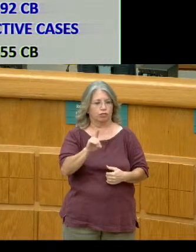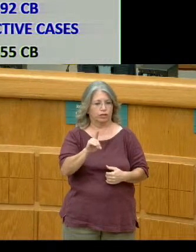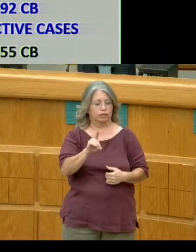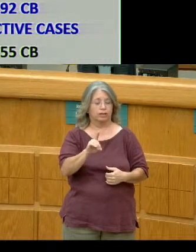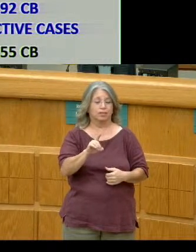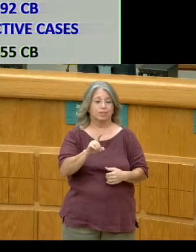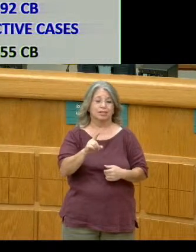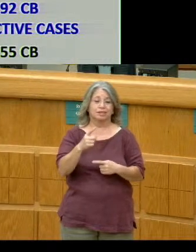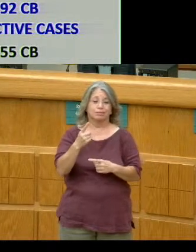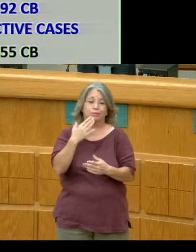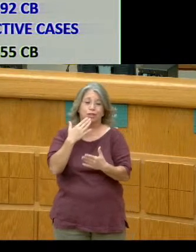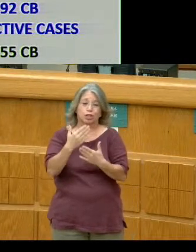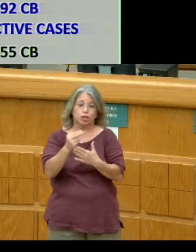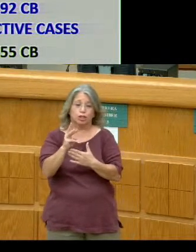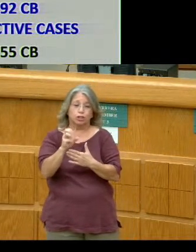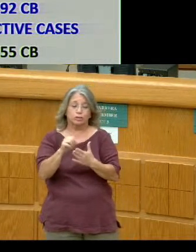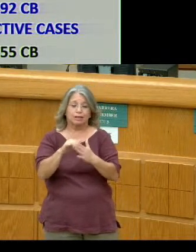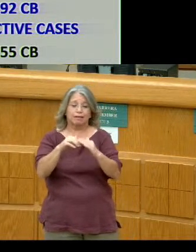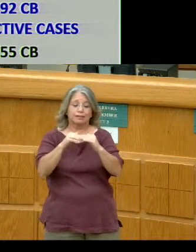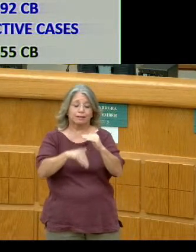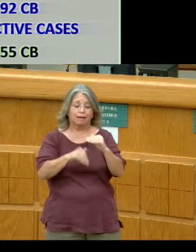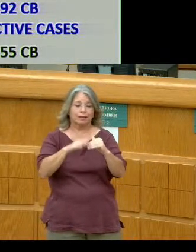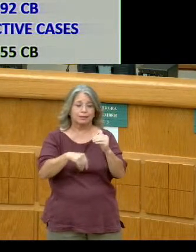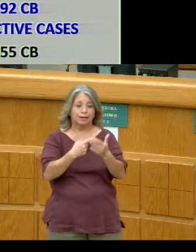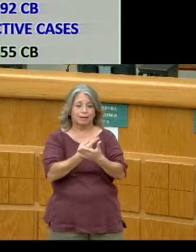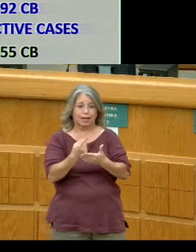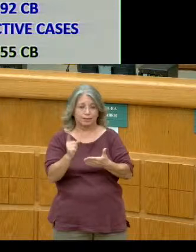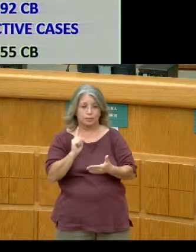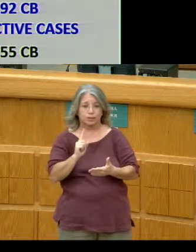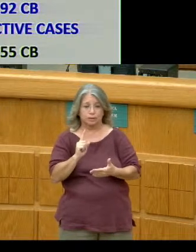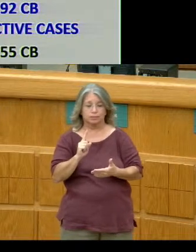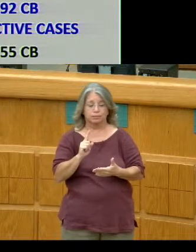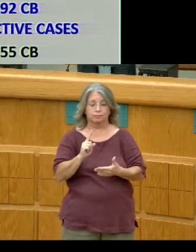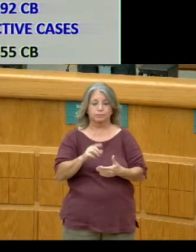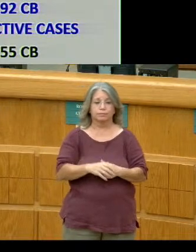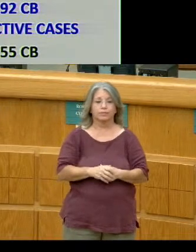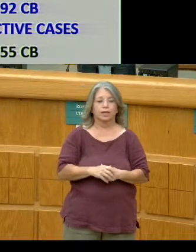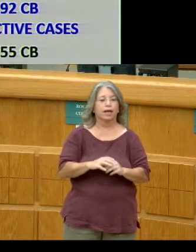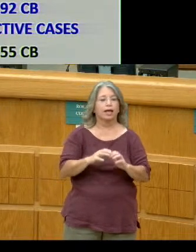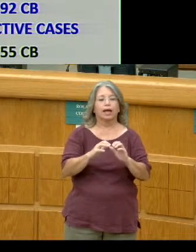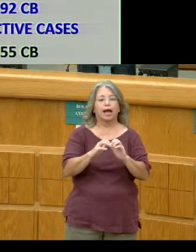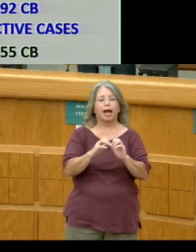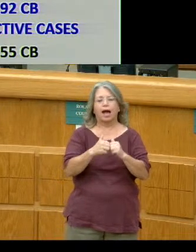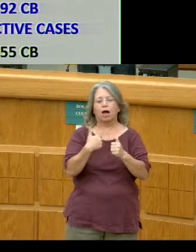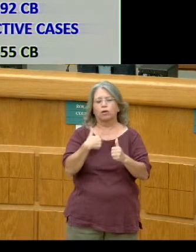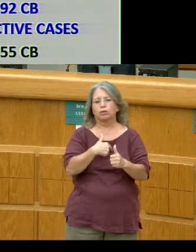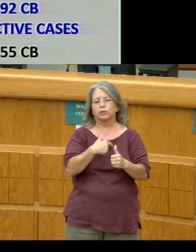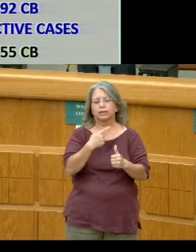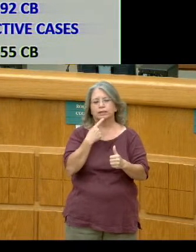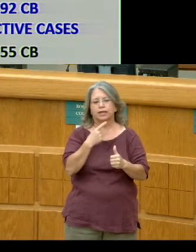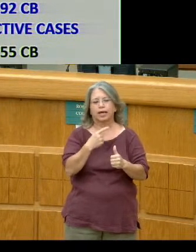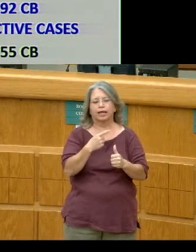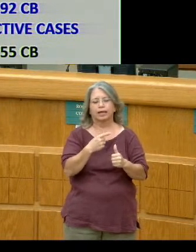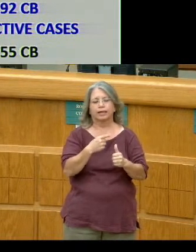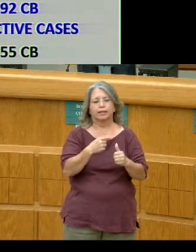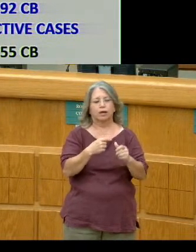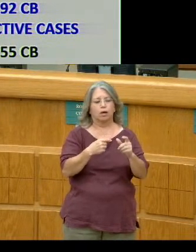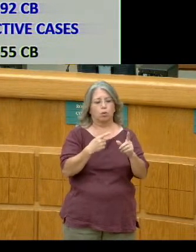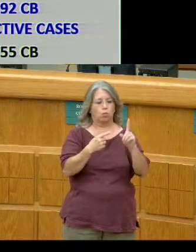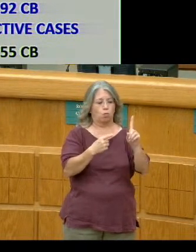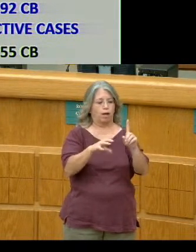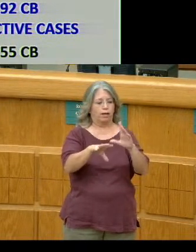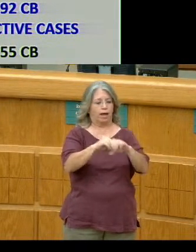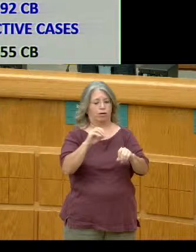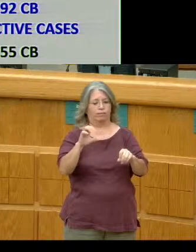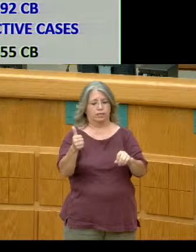week. And that's the first time that I've shown this, that it's less. Now, how do we get to 1 in 10? Well, we have 6,000